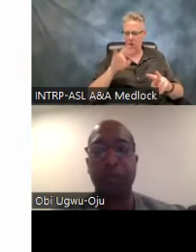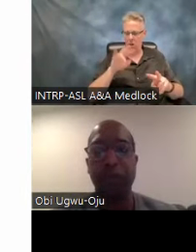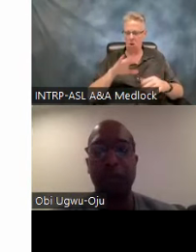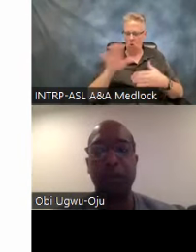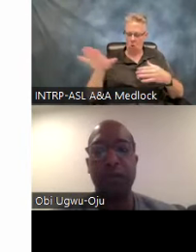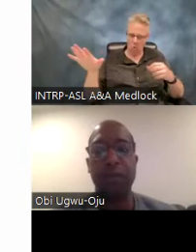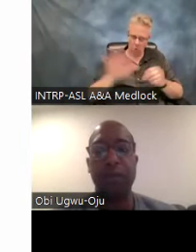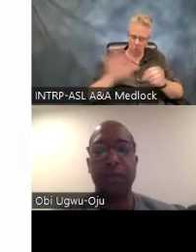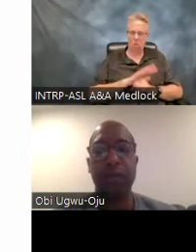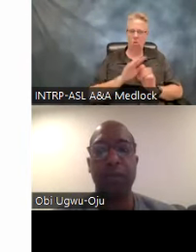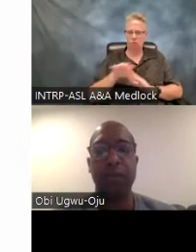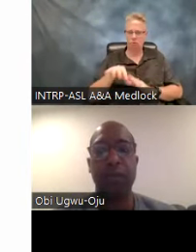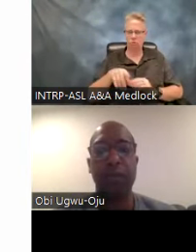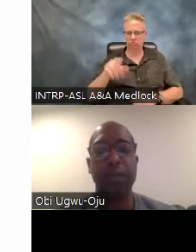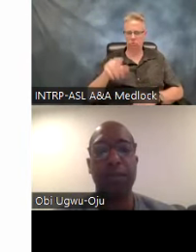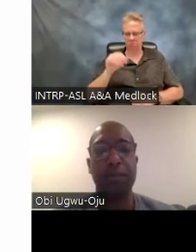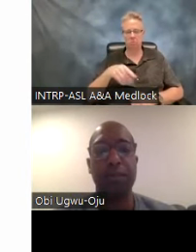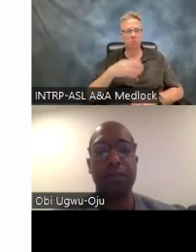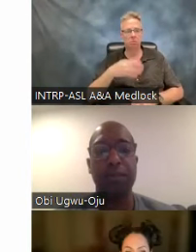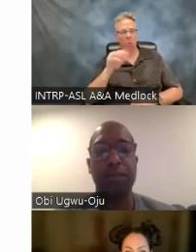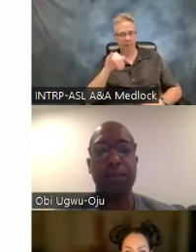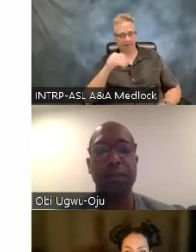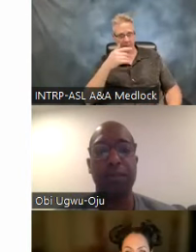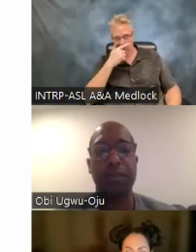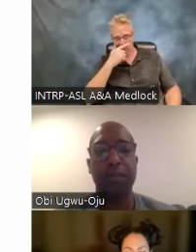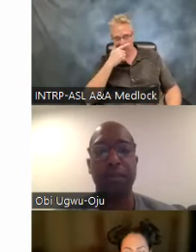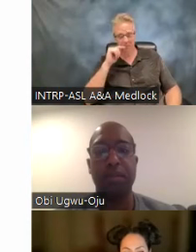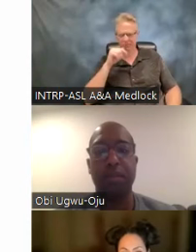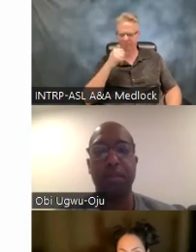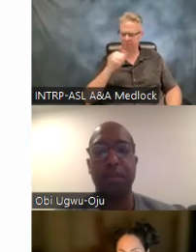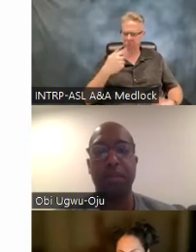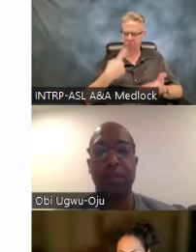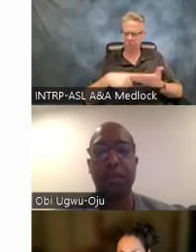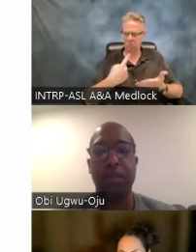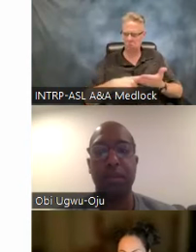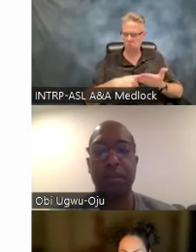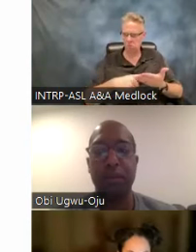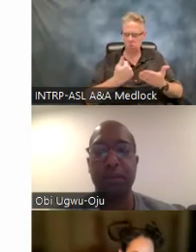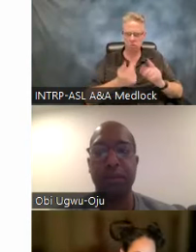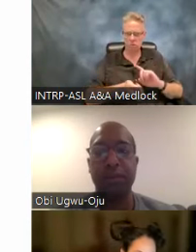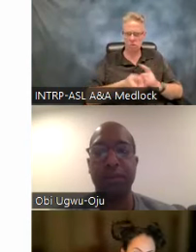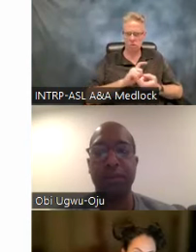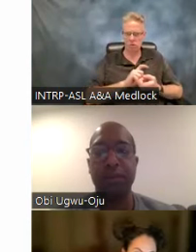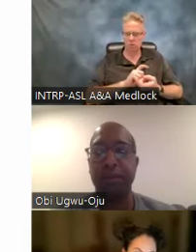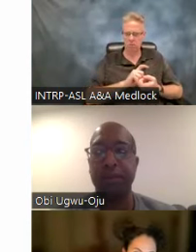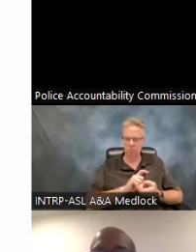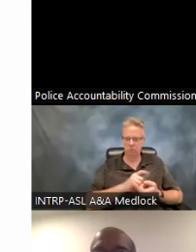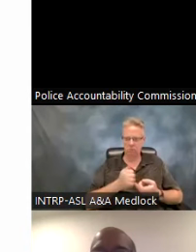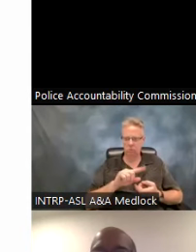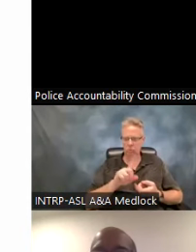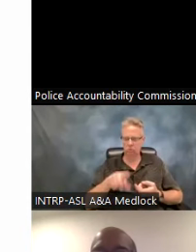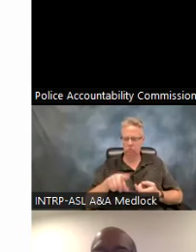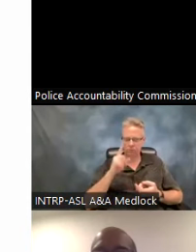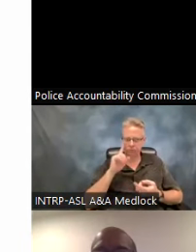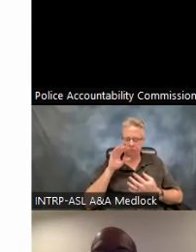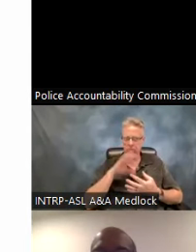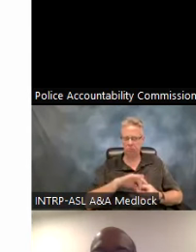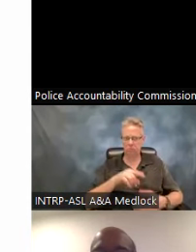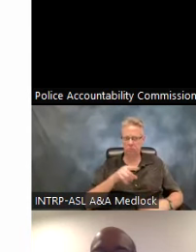Thank you, Co-Chair Obi. Is there any discussion or changes or question